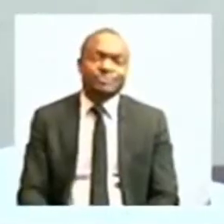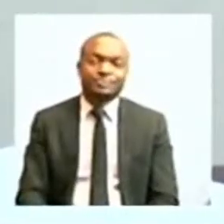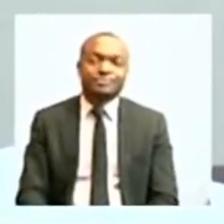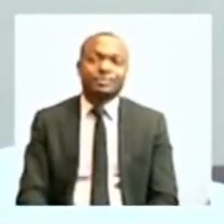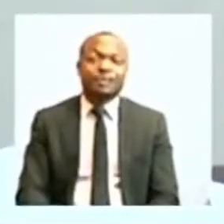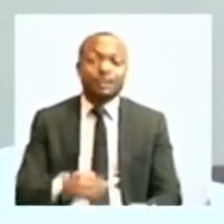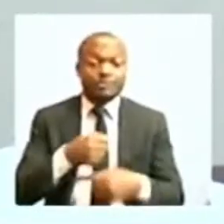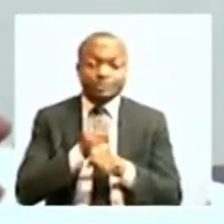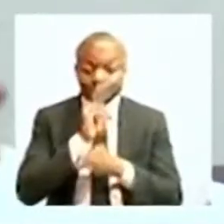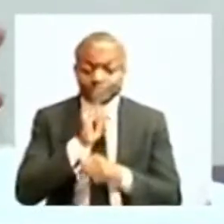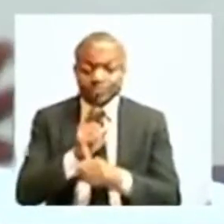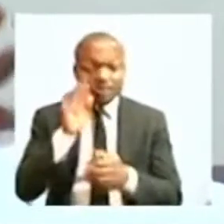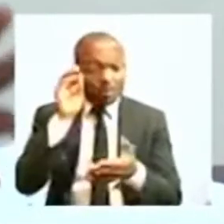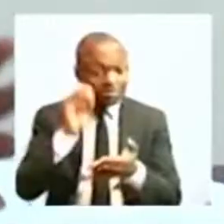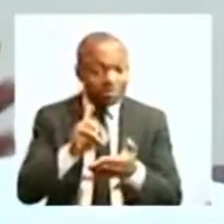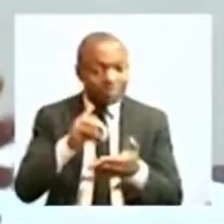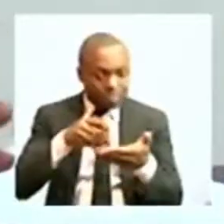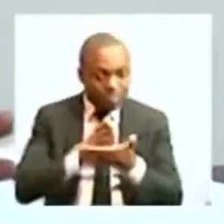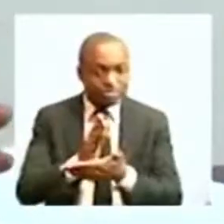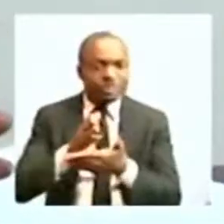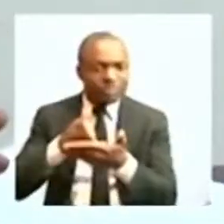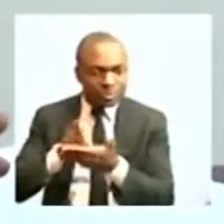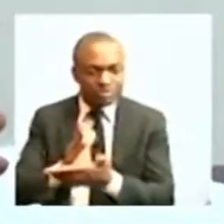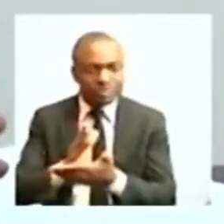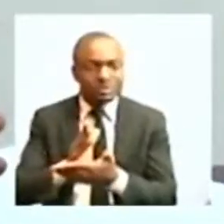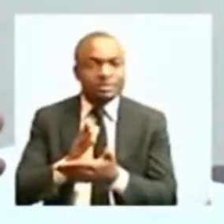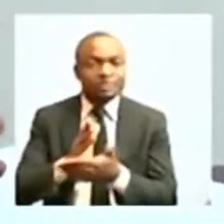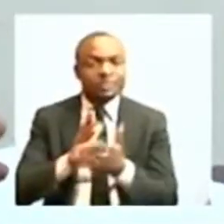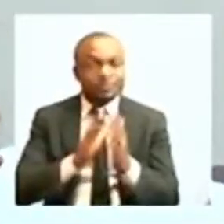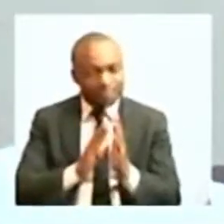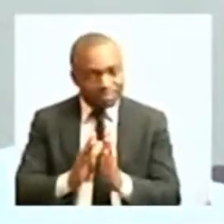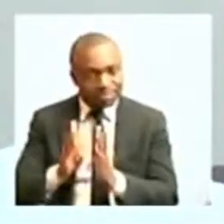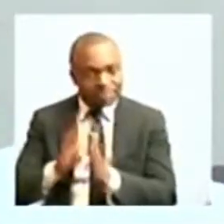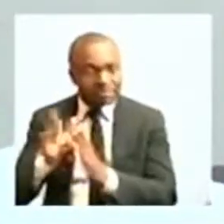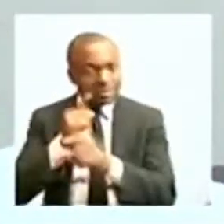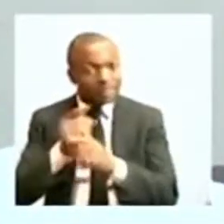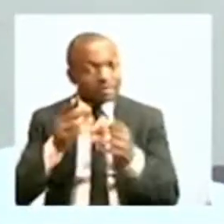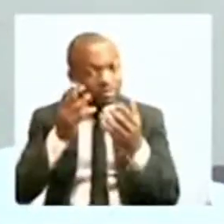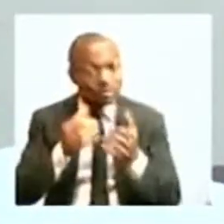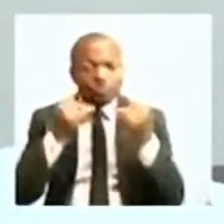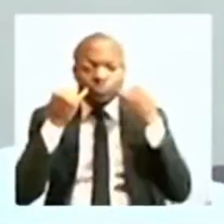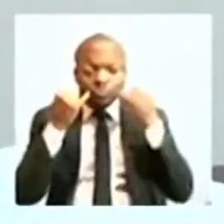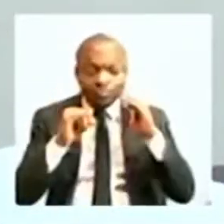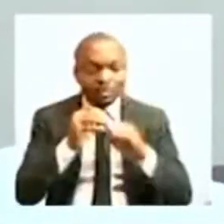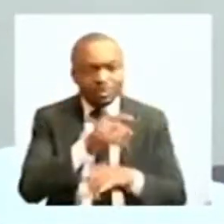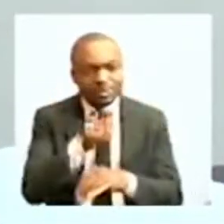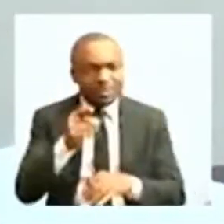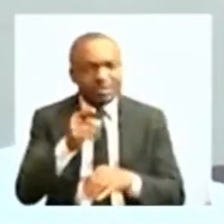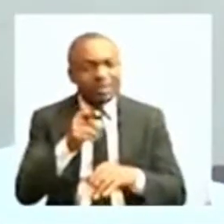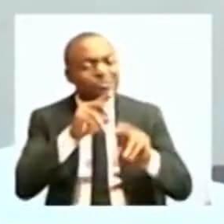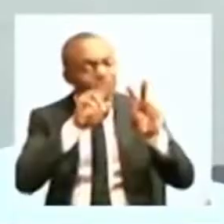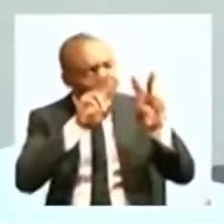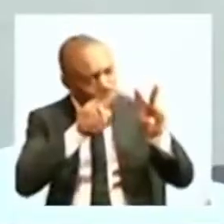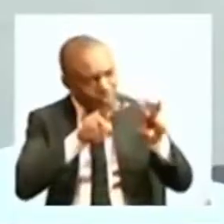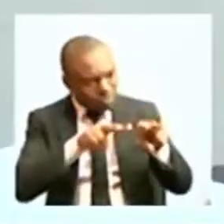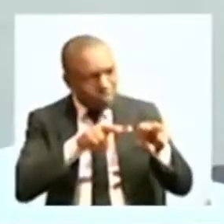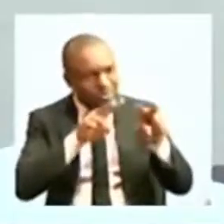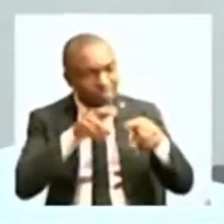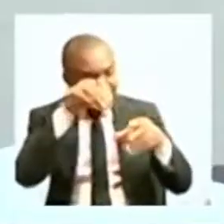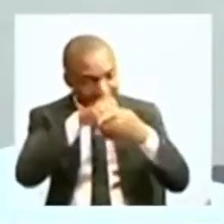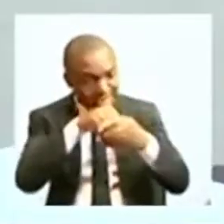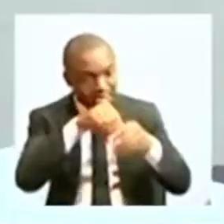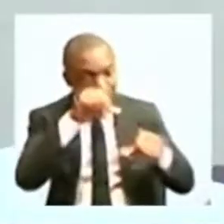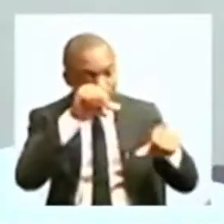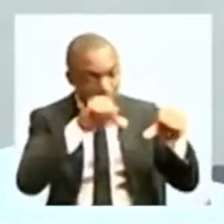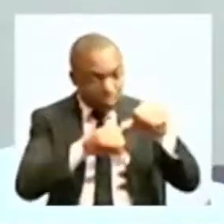to ensure that we put corrective measures. So I just wanted to tell you that watch for internal